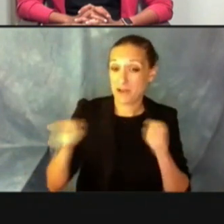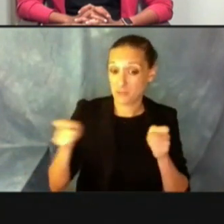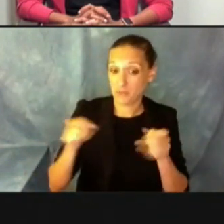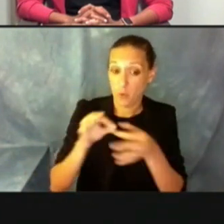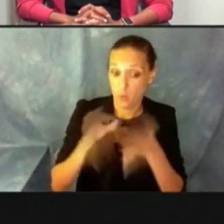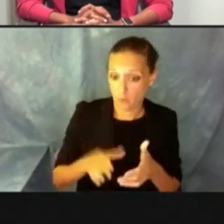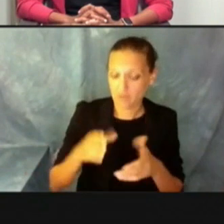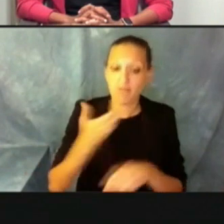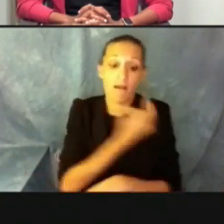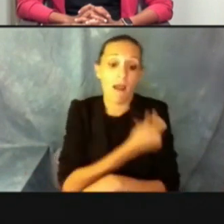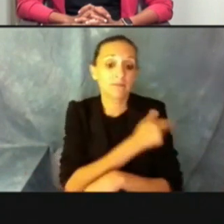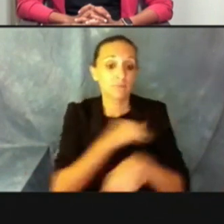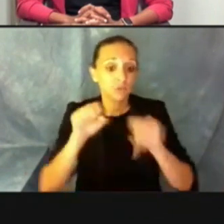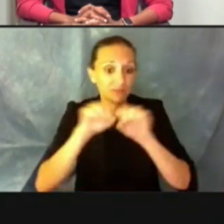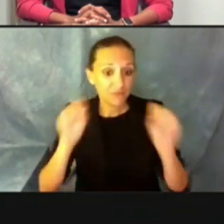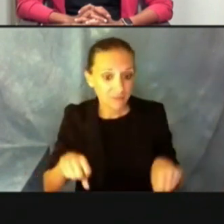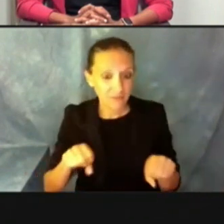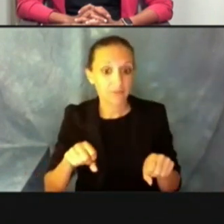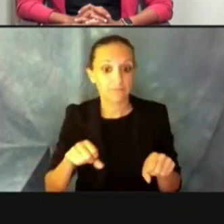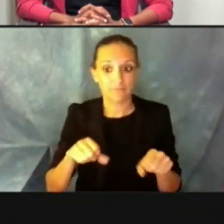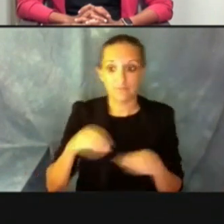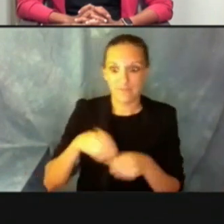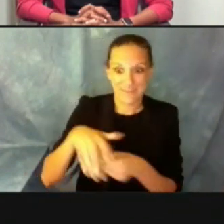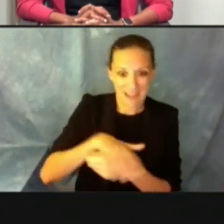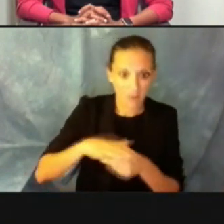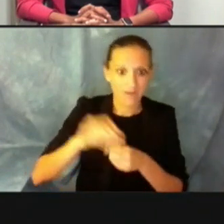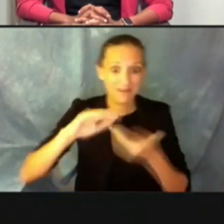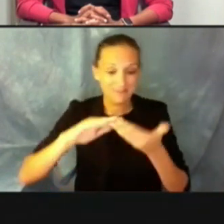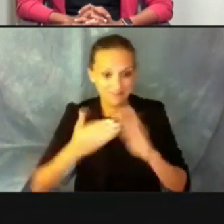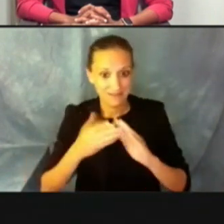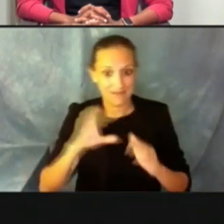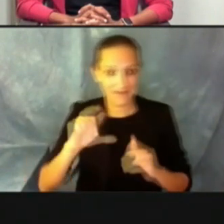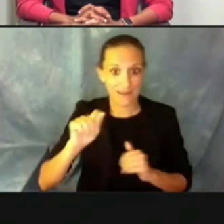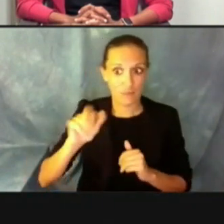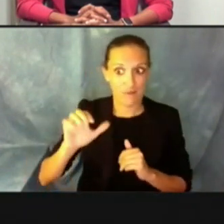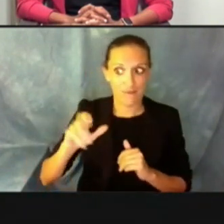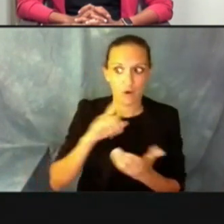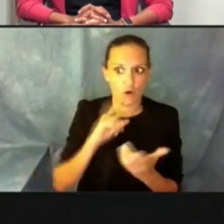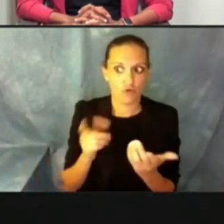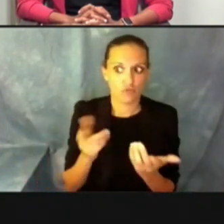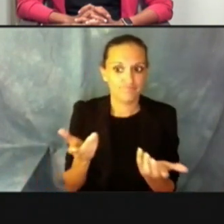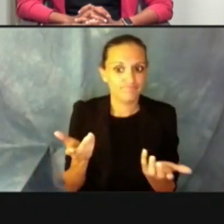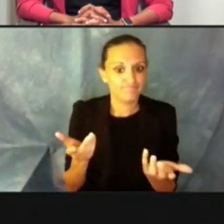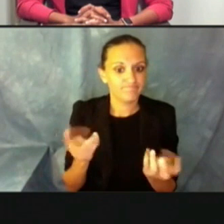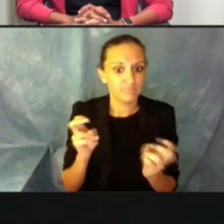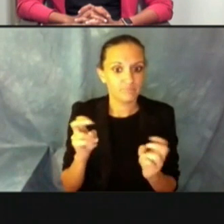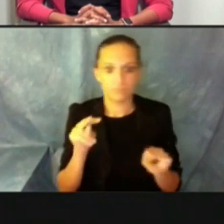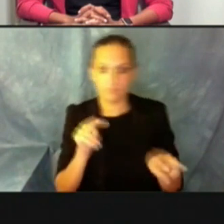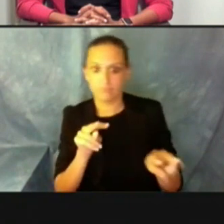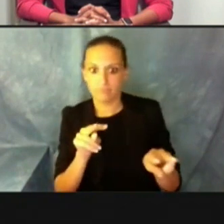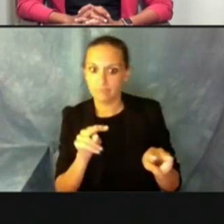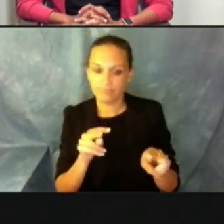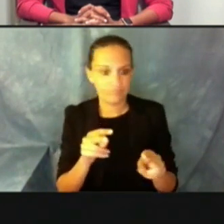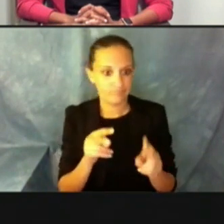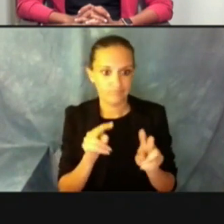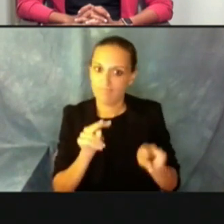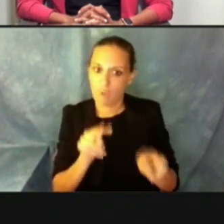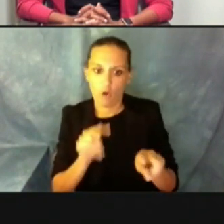hospital systems, the county and the city, and CATRAC are minute by minute monitoring